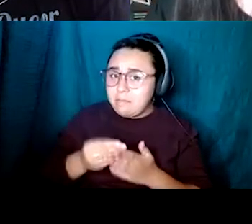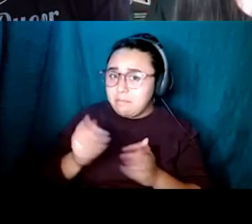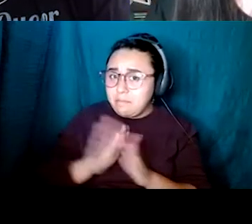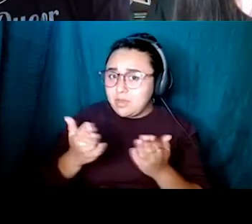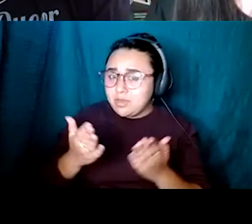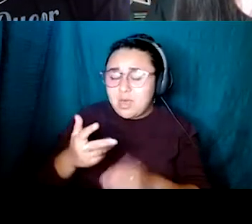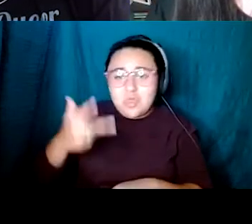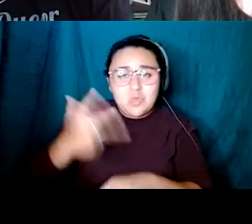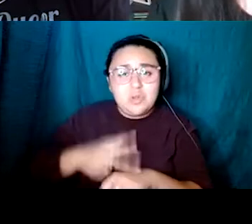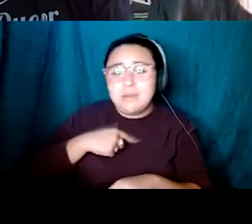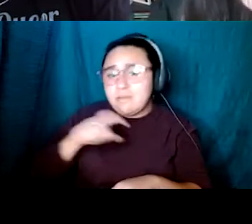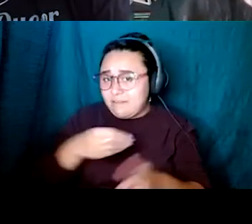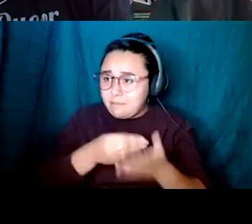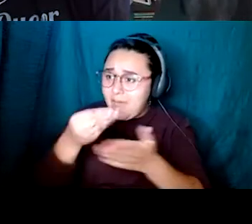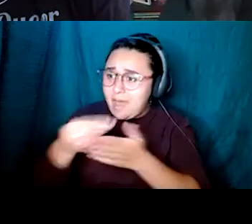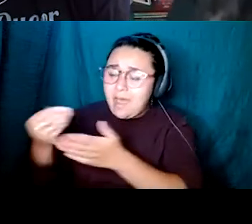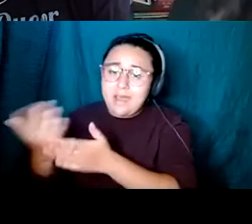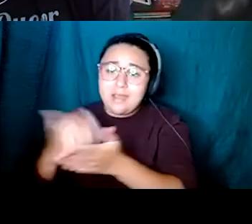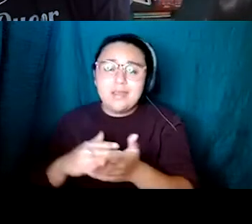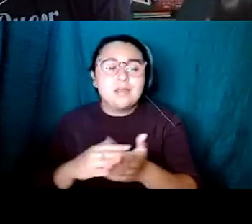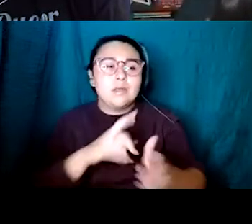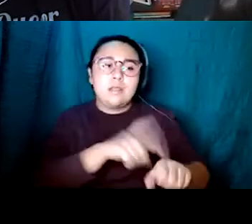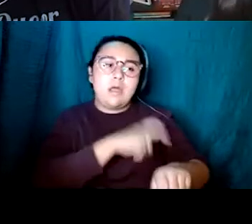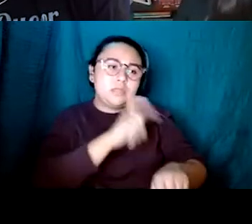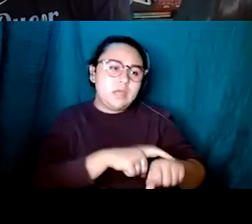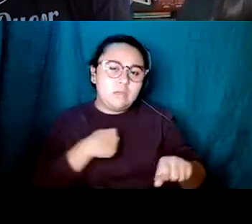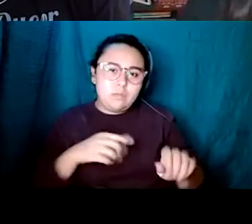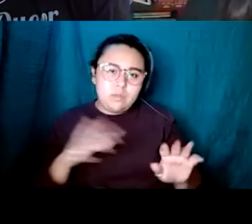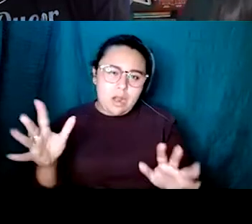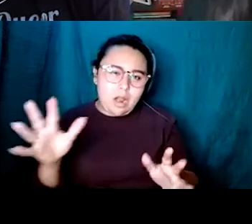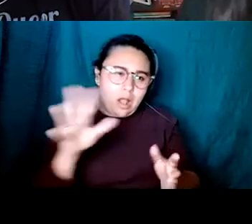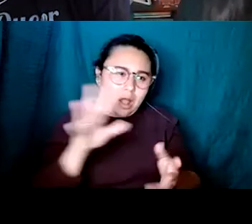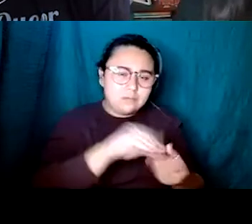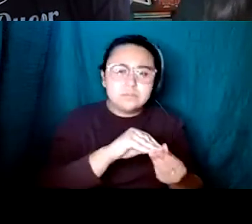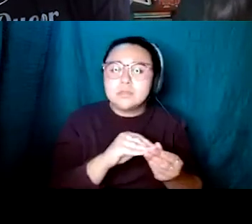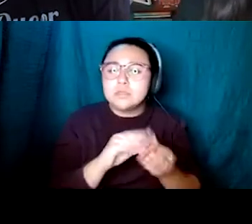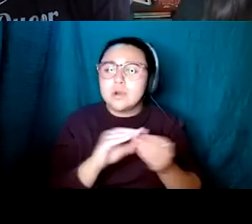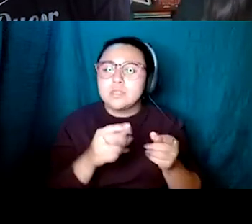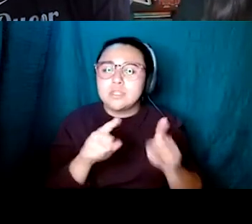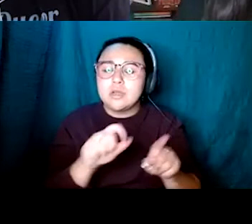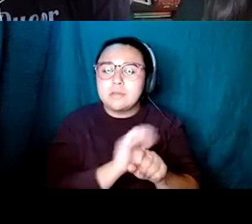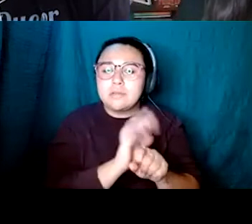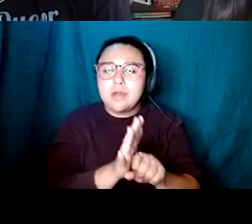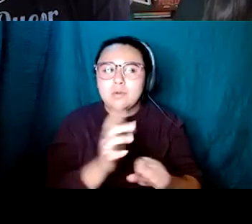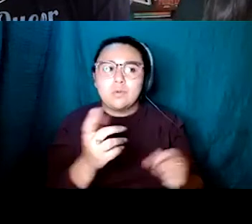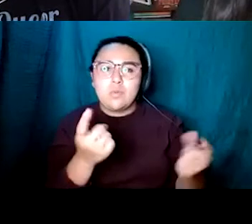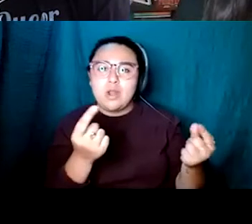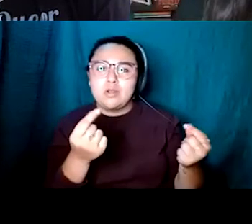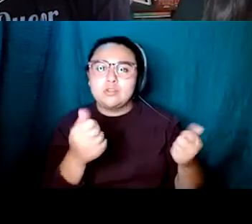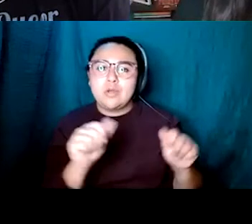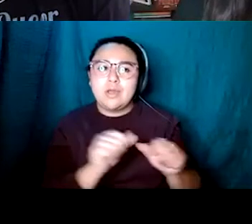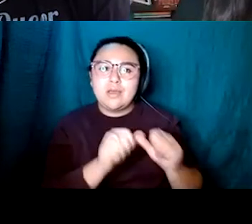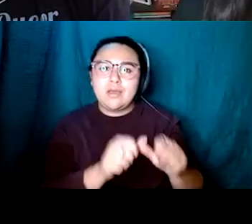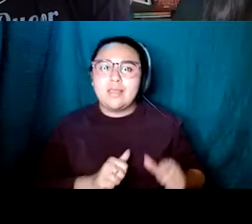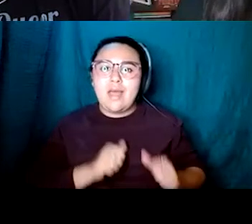And then it took a long, you know, then we put it together during a pandemic and we were like, what are we doing? We need to, we're trying to stay alive, but